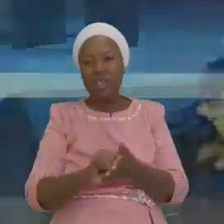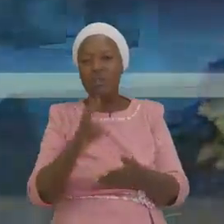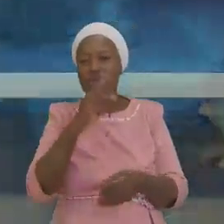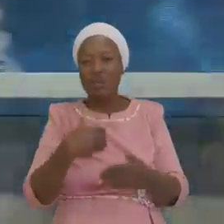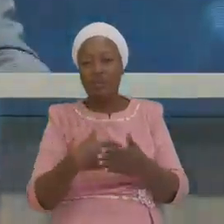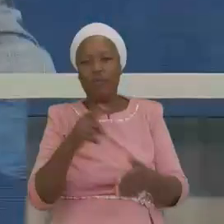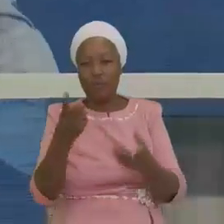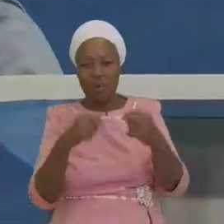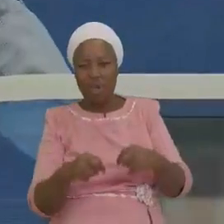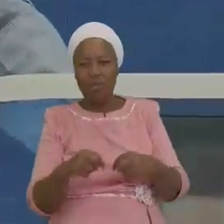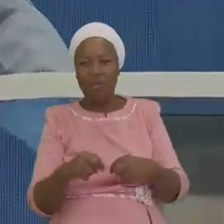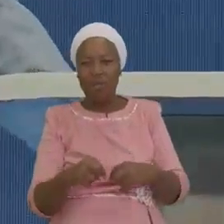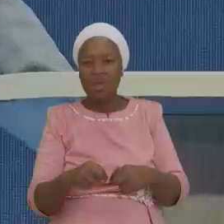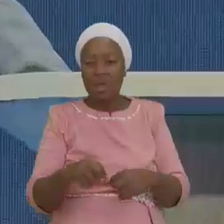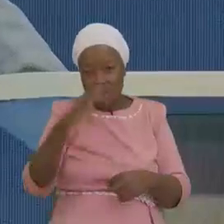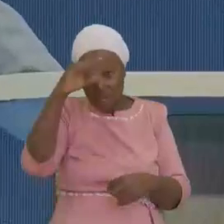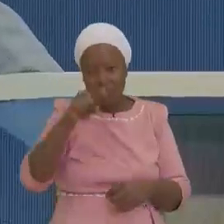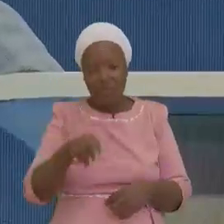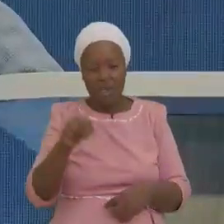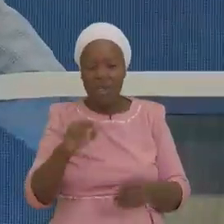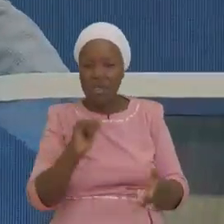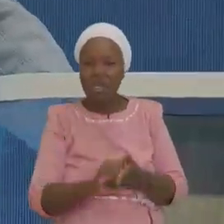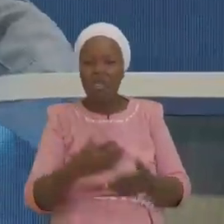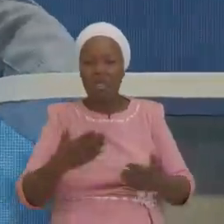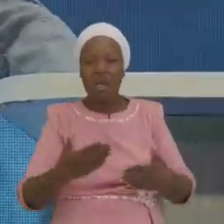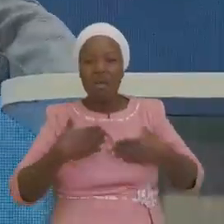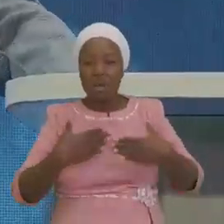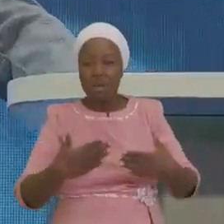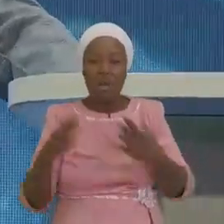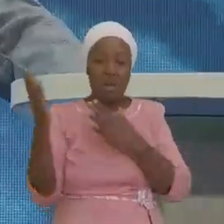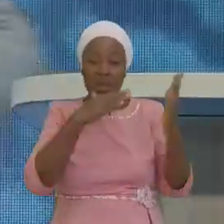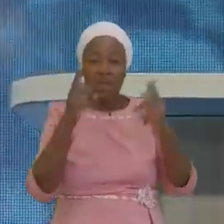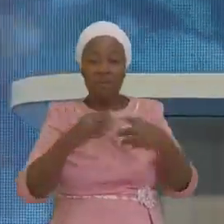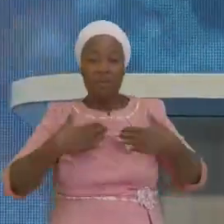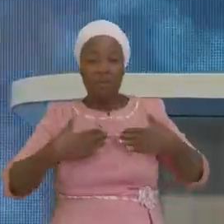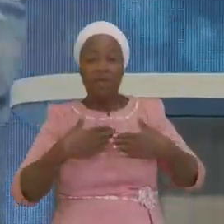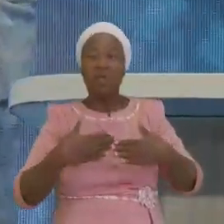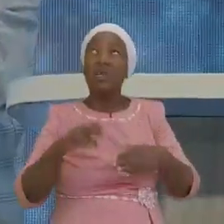You will need air to breathe. He prepared that before you came.